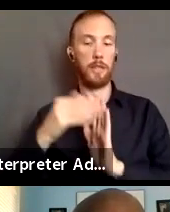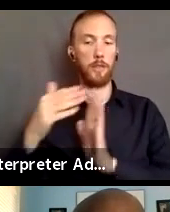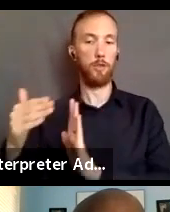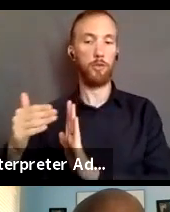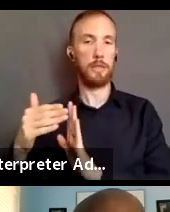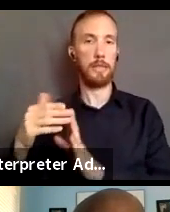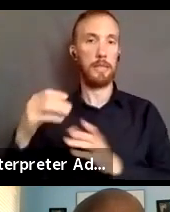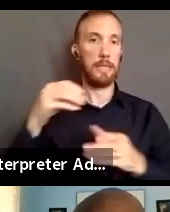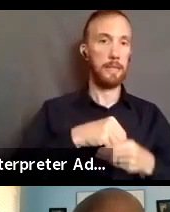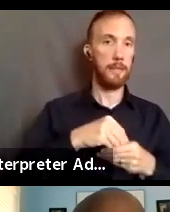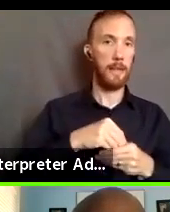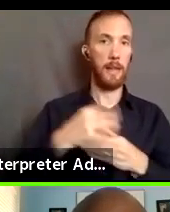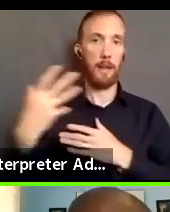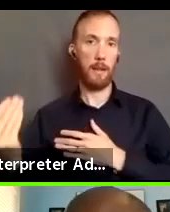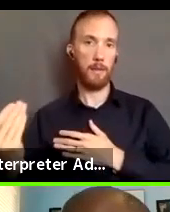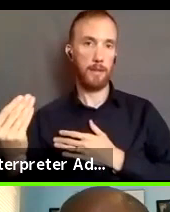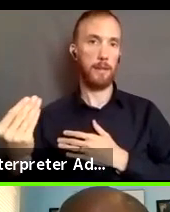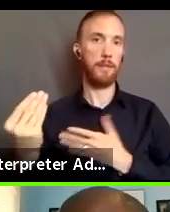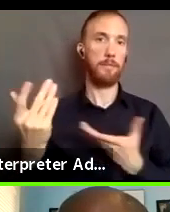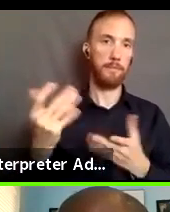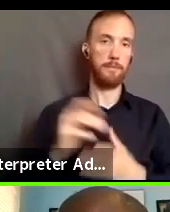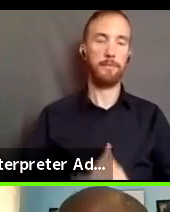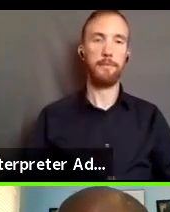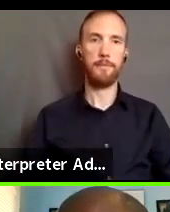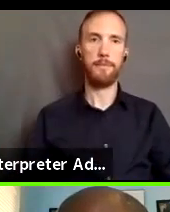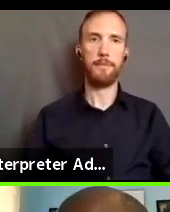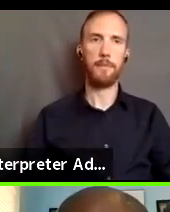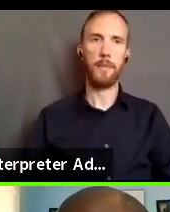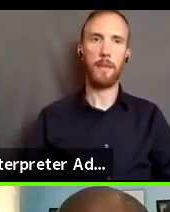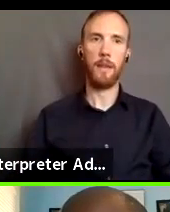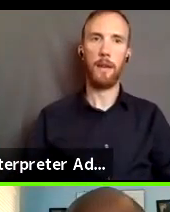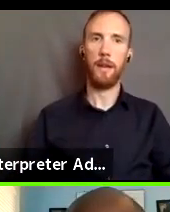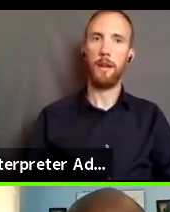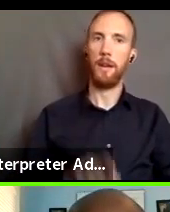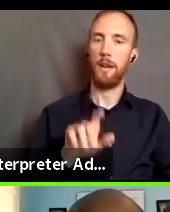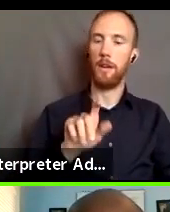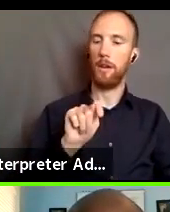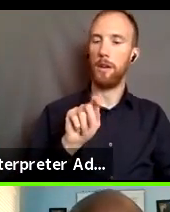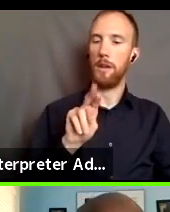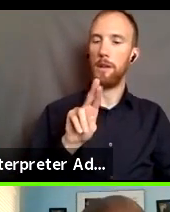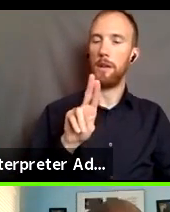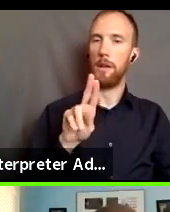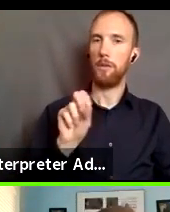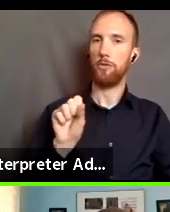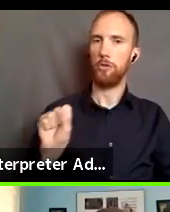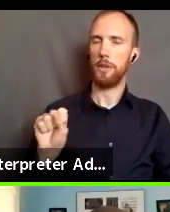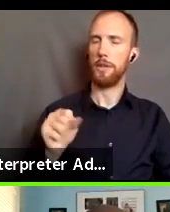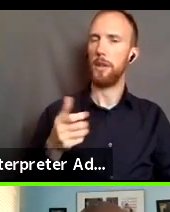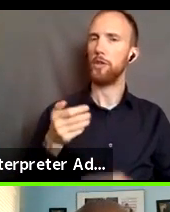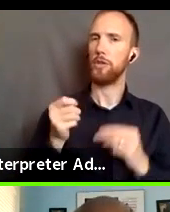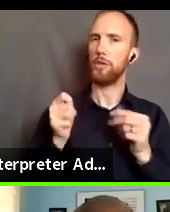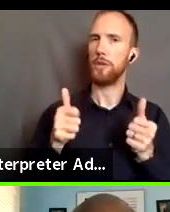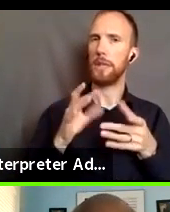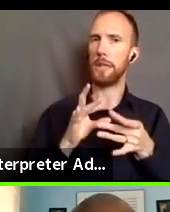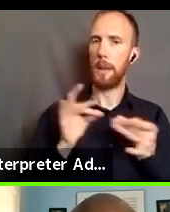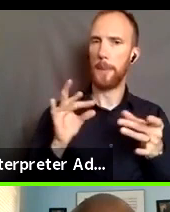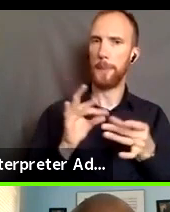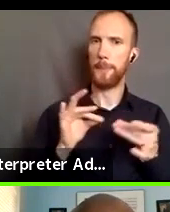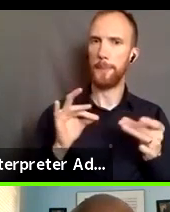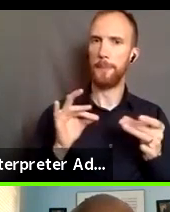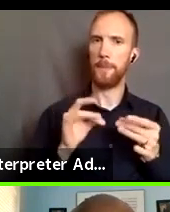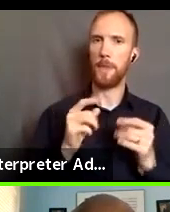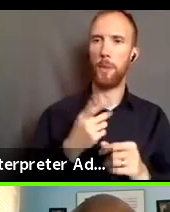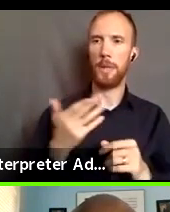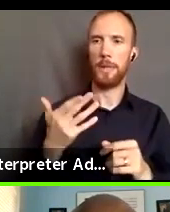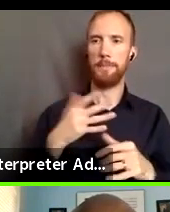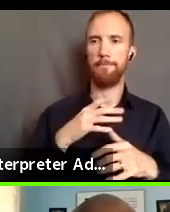building uh quick comment uh you know with this the one the one thing that was disheartening to me